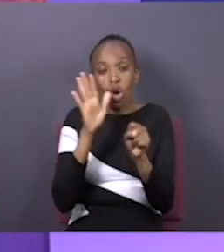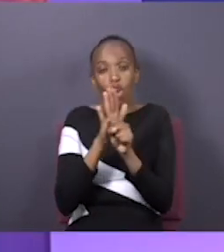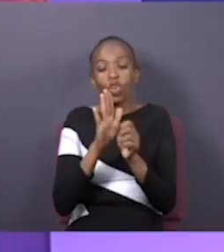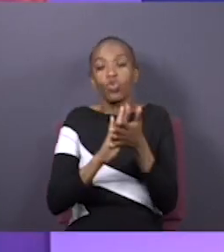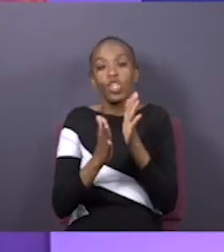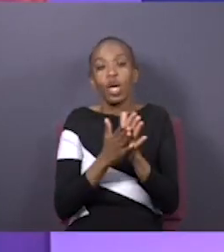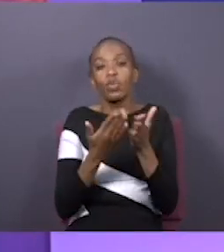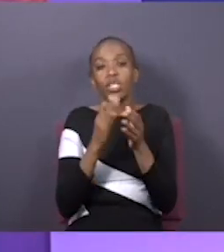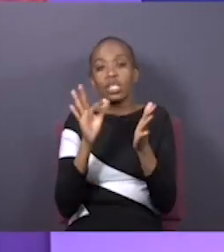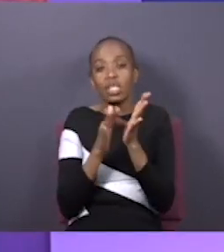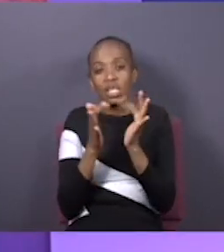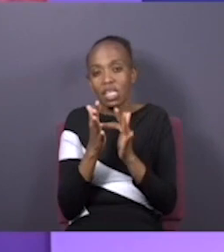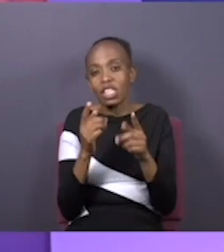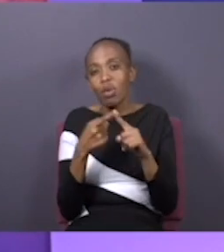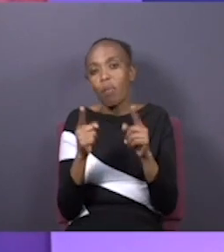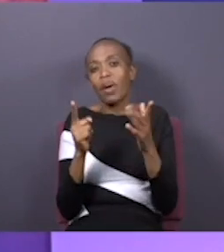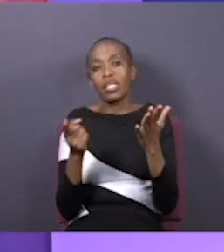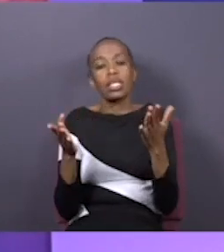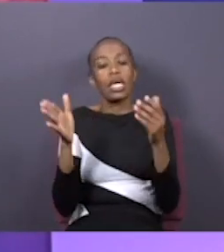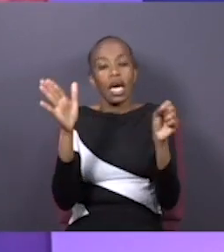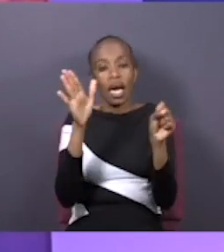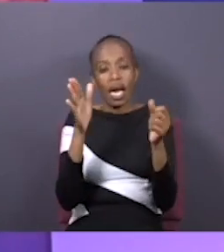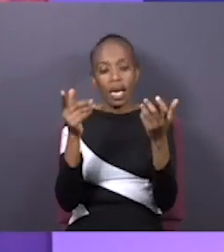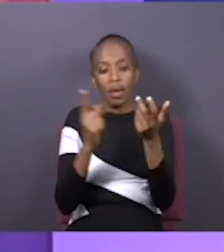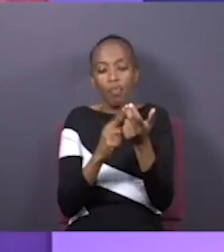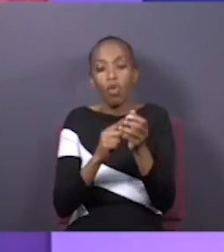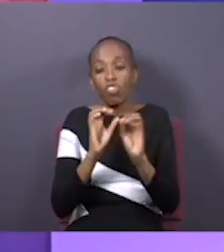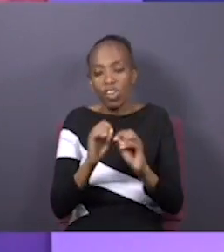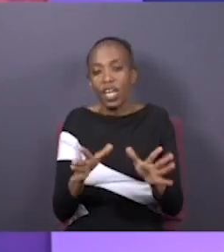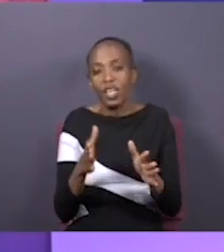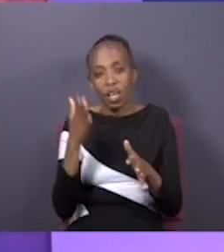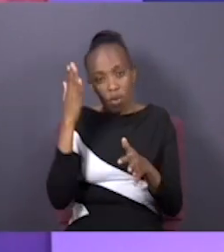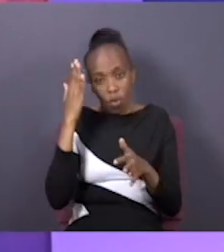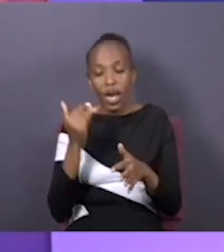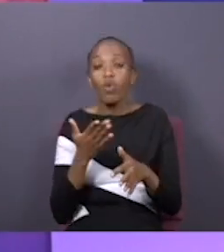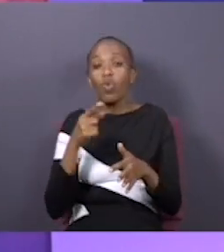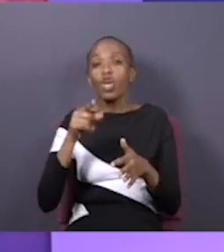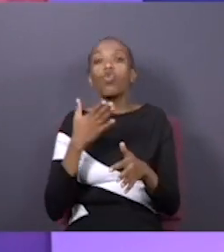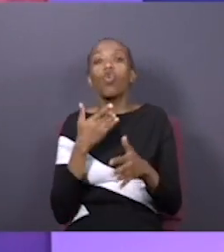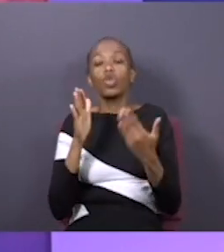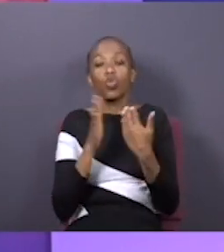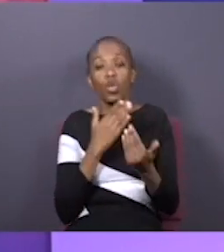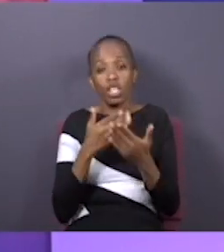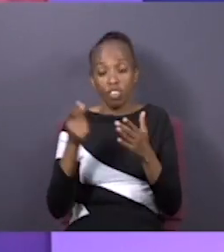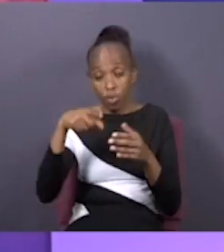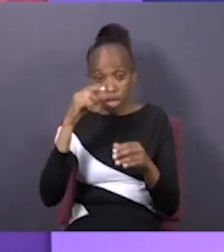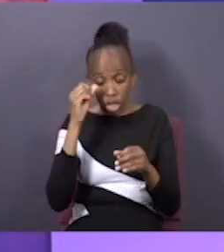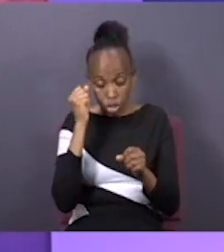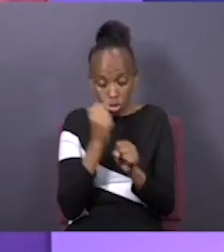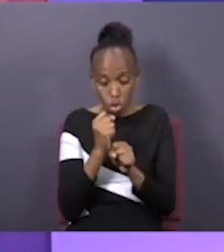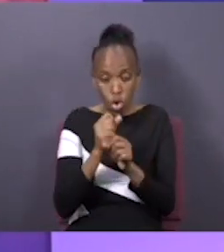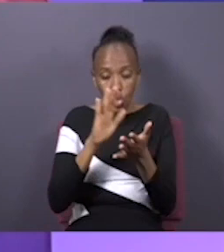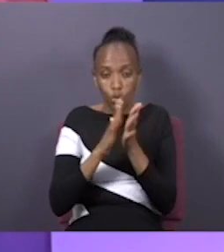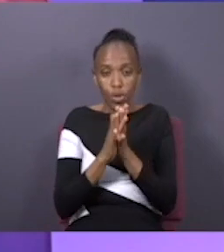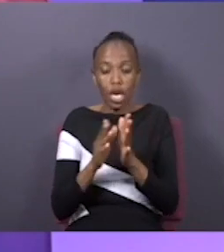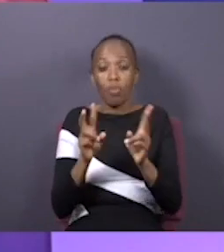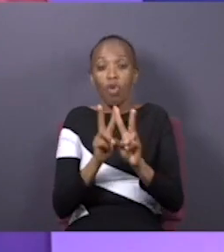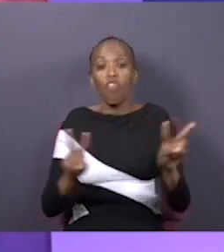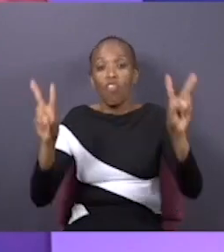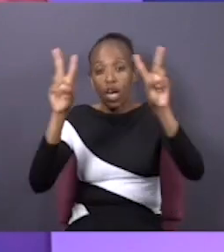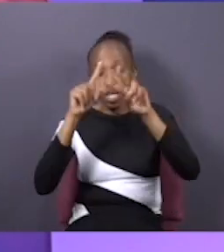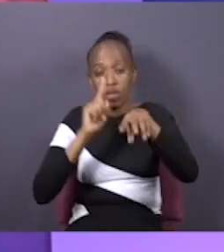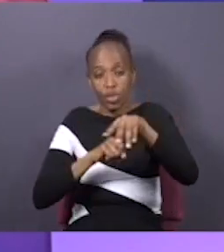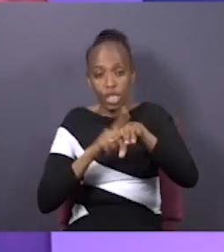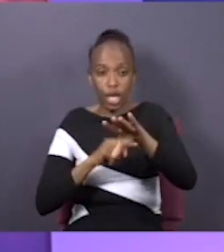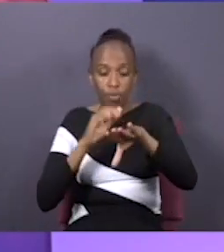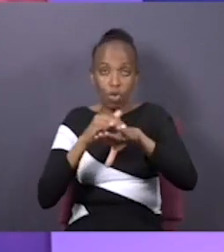Jesus, but it will count for nothing. And because we want whatever we do to account when God comes to call